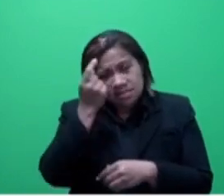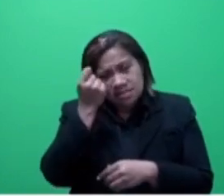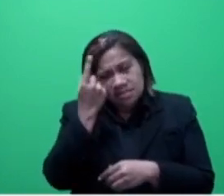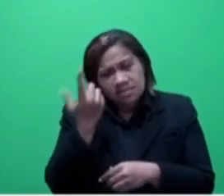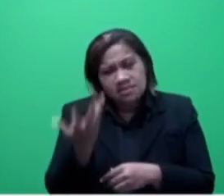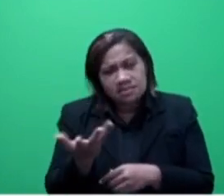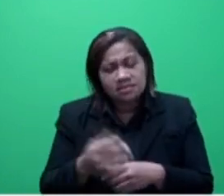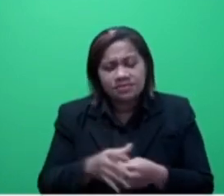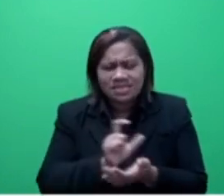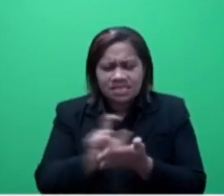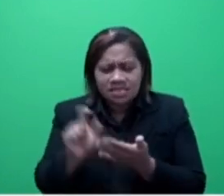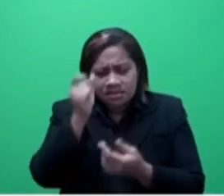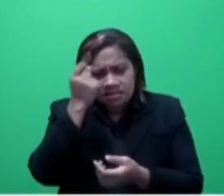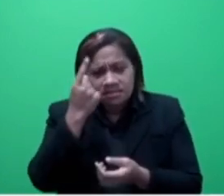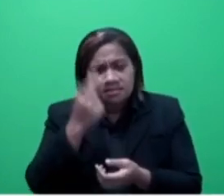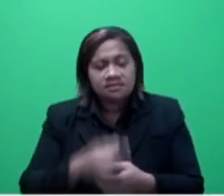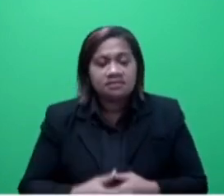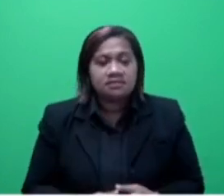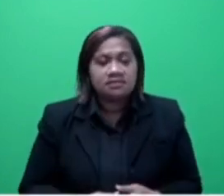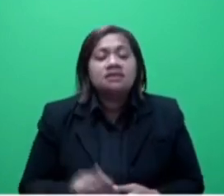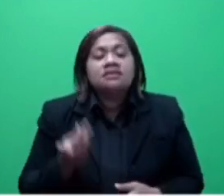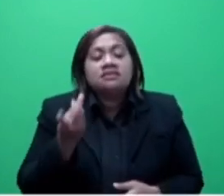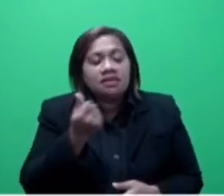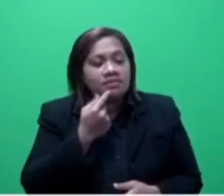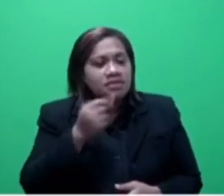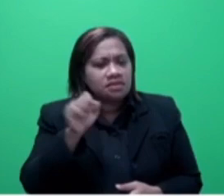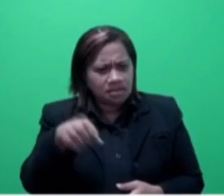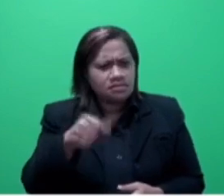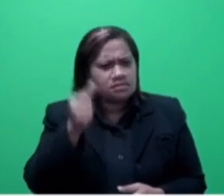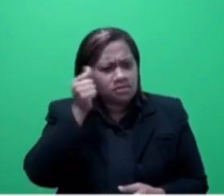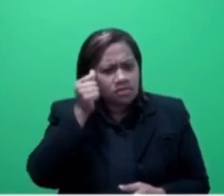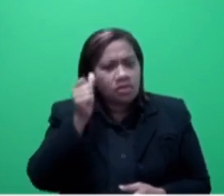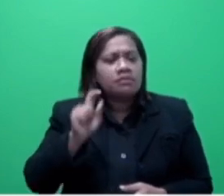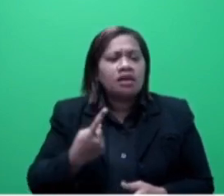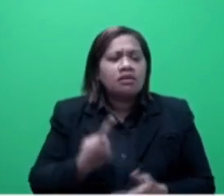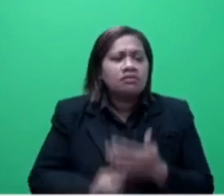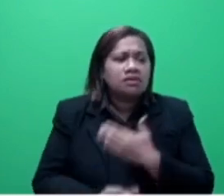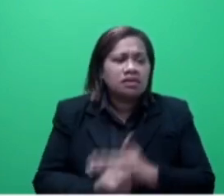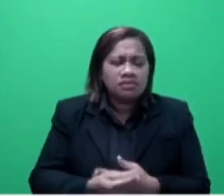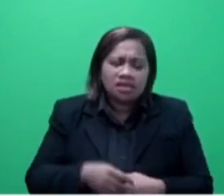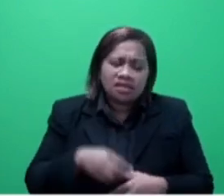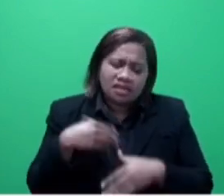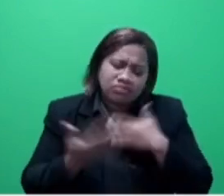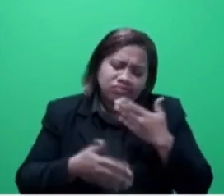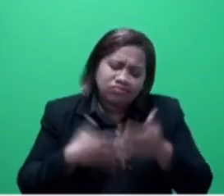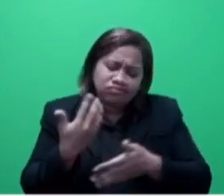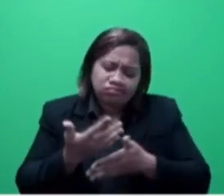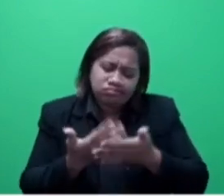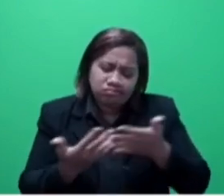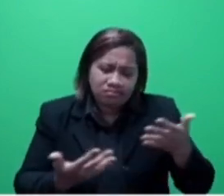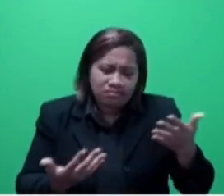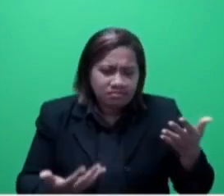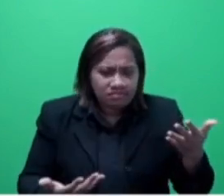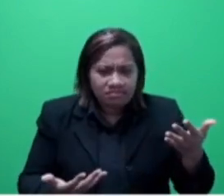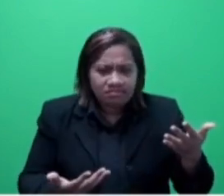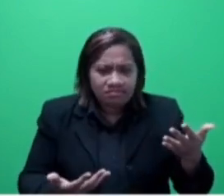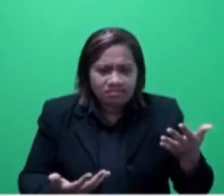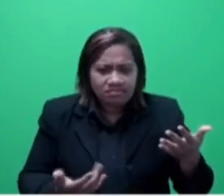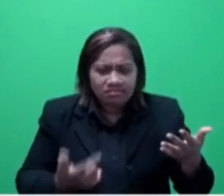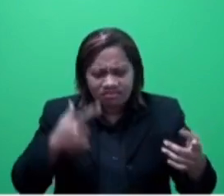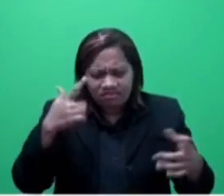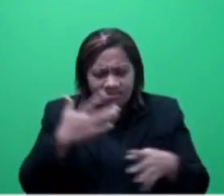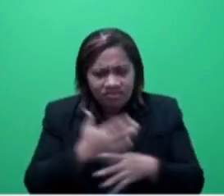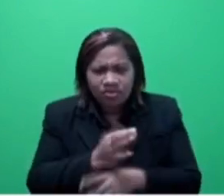and it's understood. Some may say, oh yes, we do know, but they continue to make statements that say the contrary. We don't want